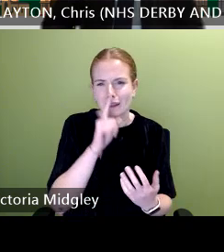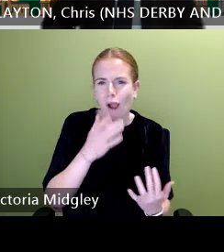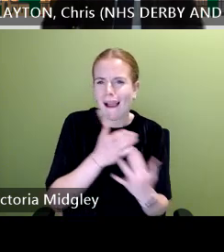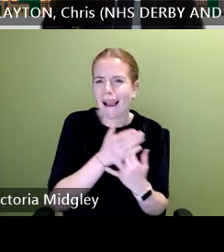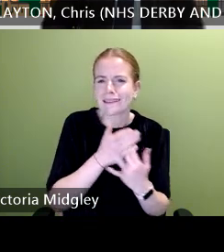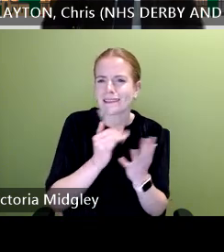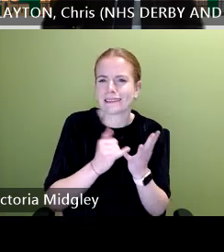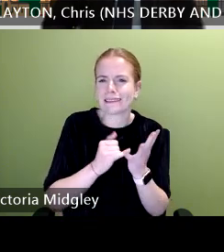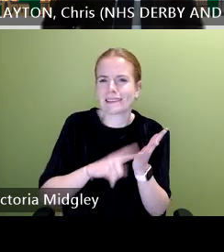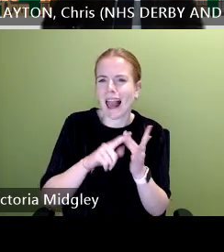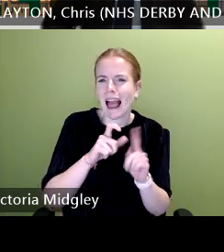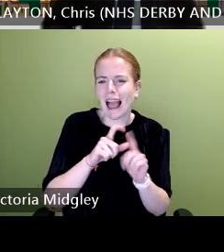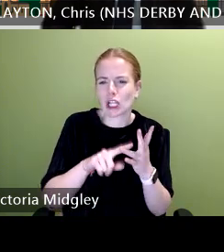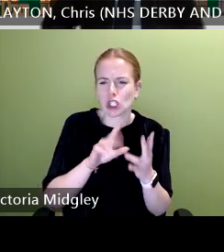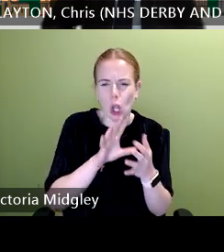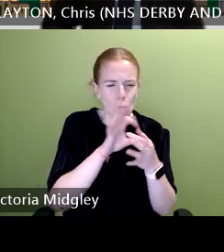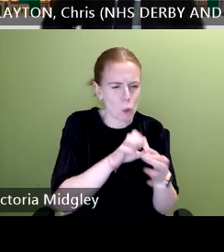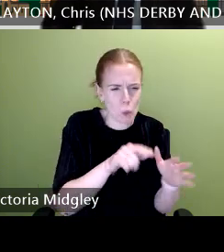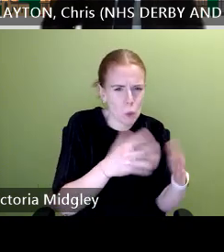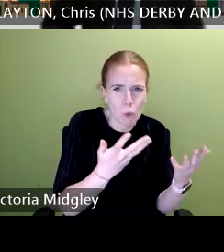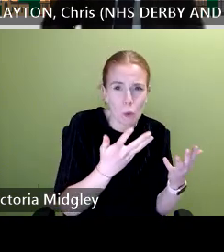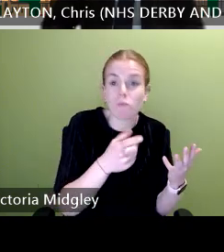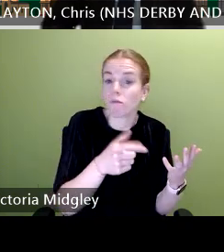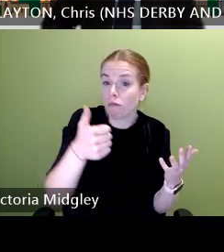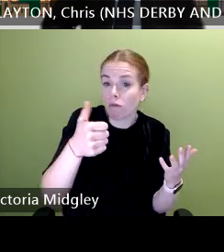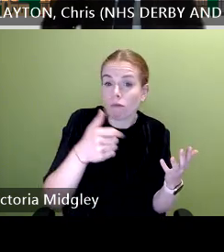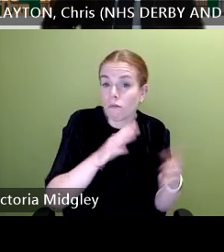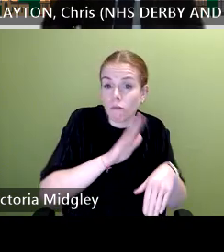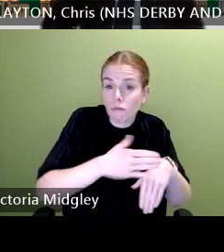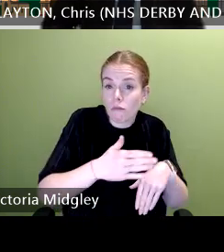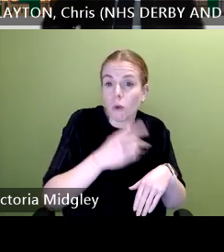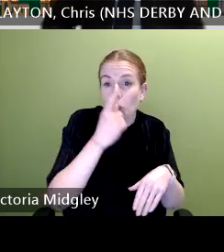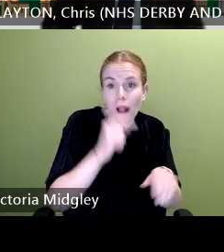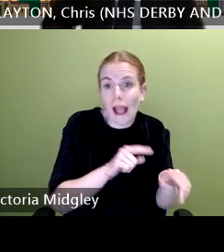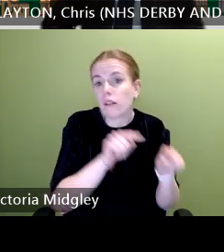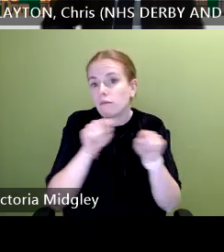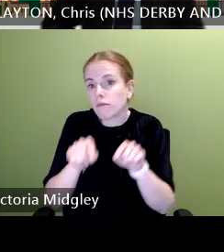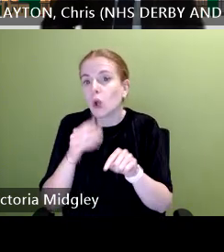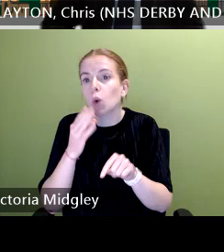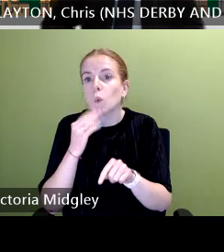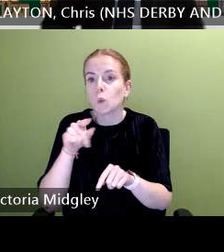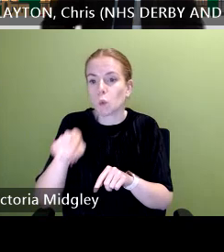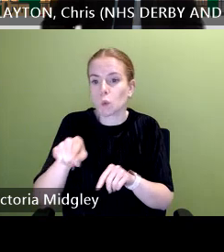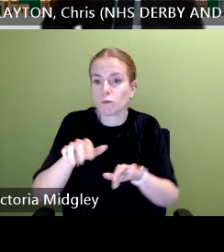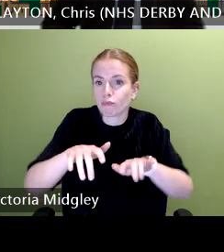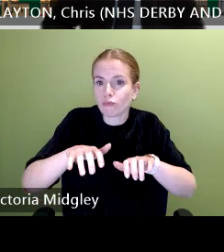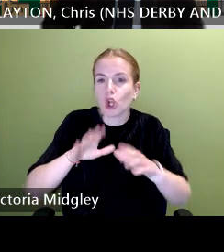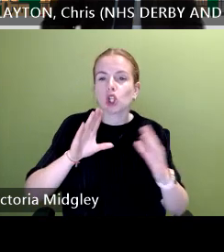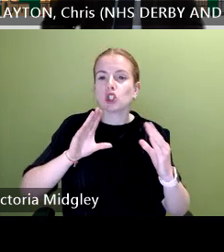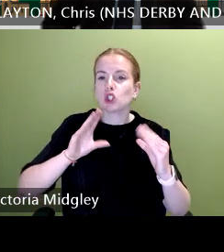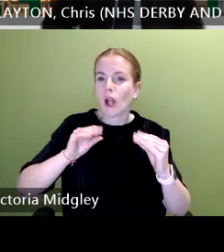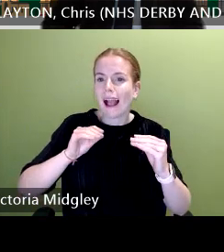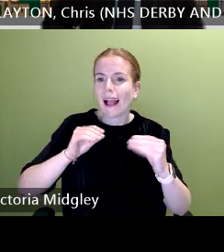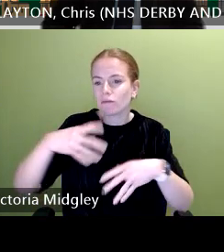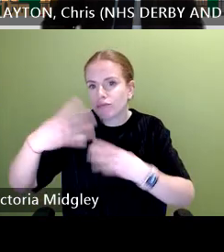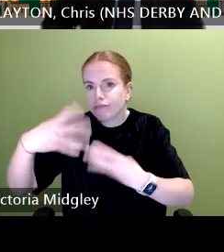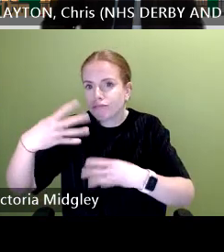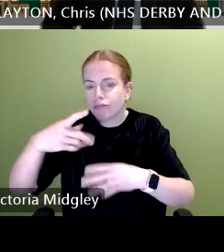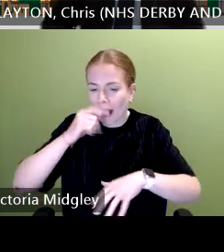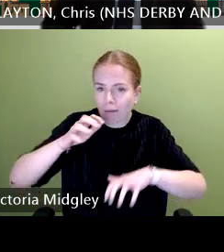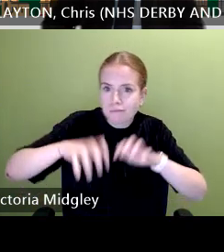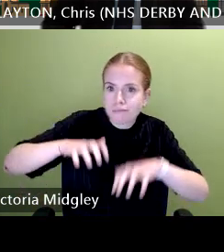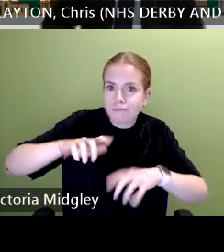all that. That's one of the options that we said. People can use either the phone or the desktop or the laptop or the chat.